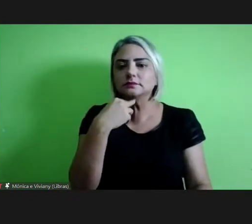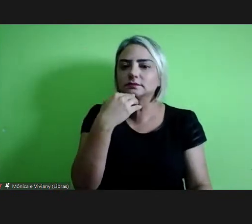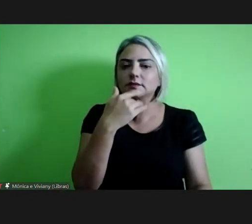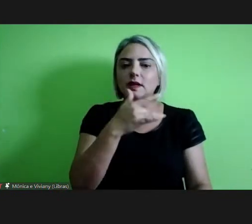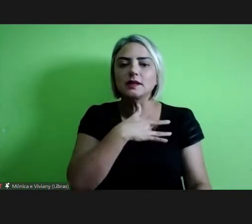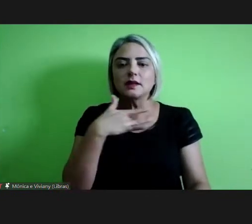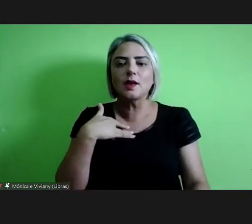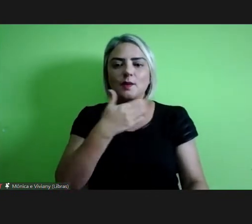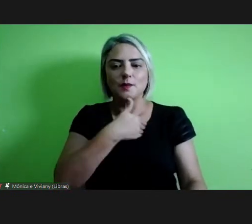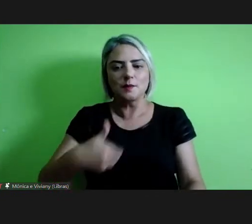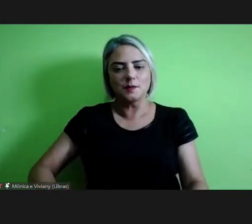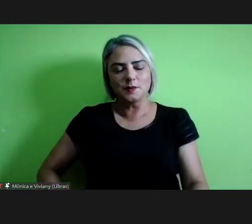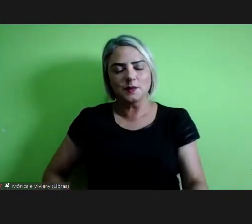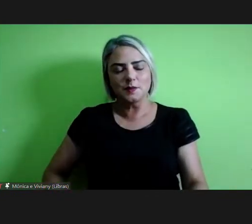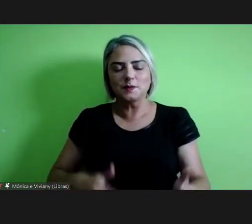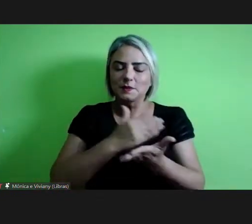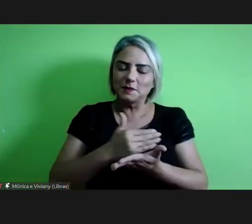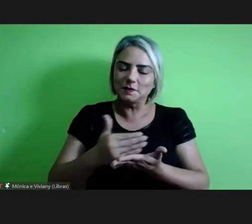and uh, the